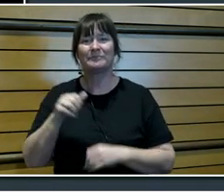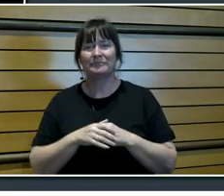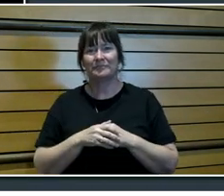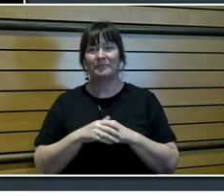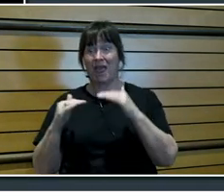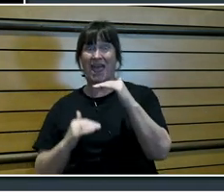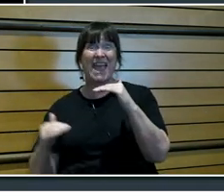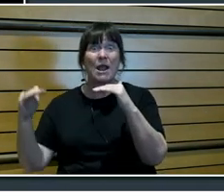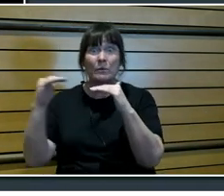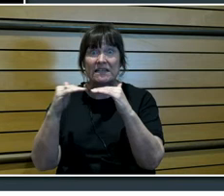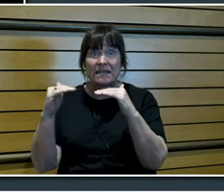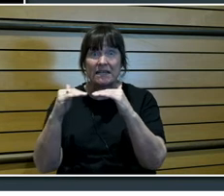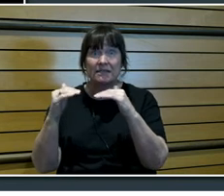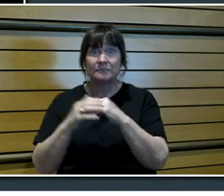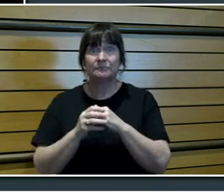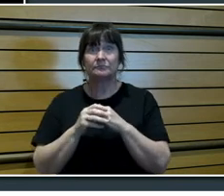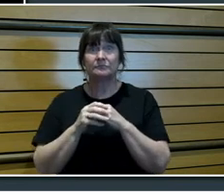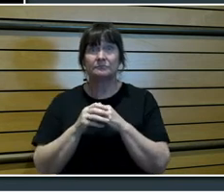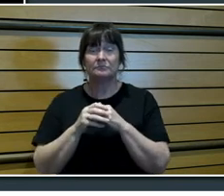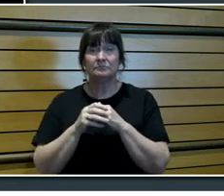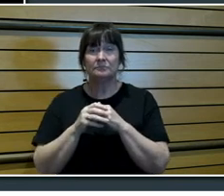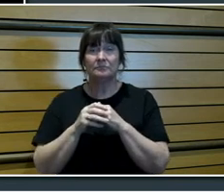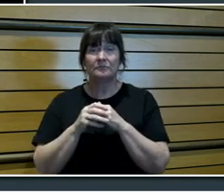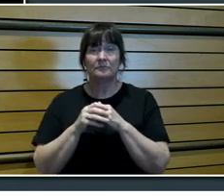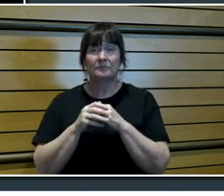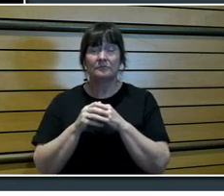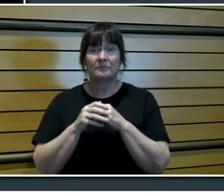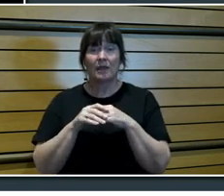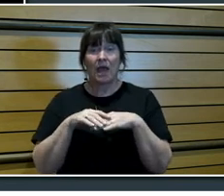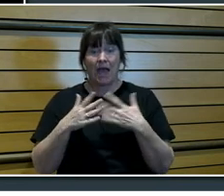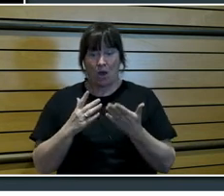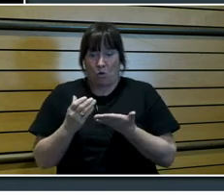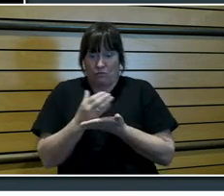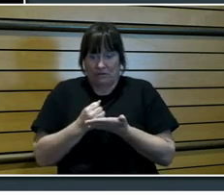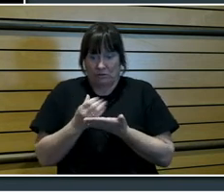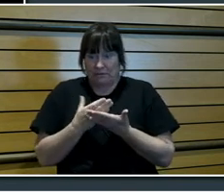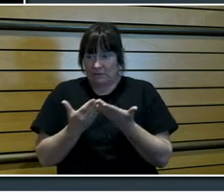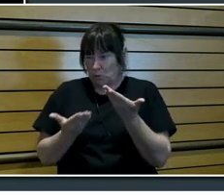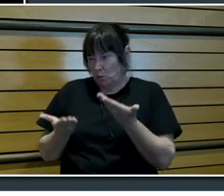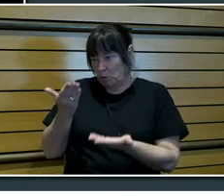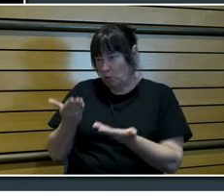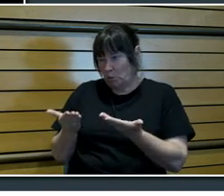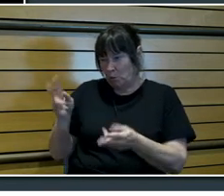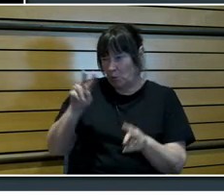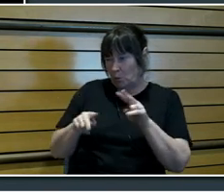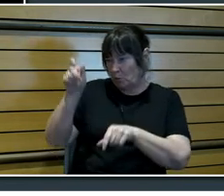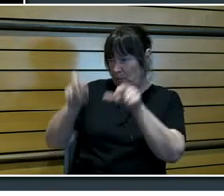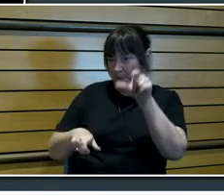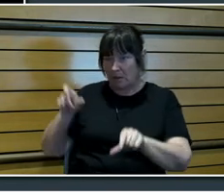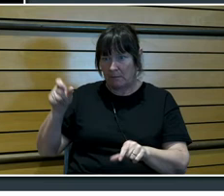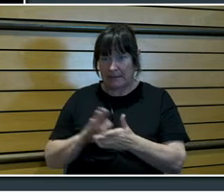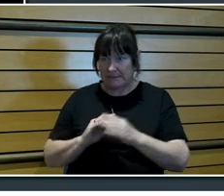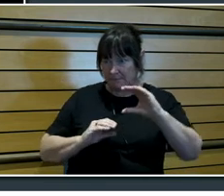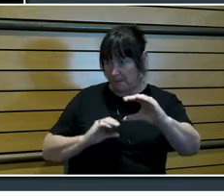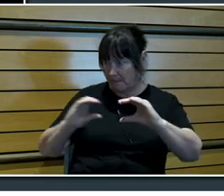Equity is how we distribute the resources so that the outcome is